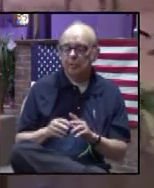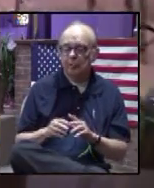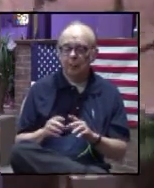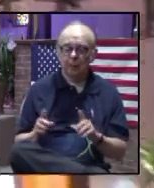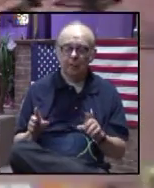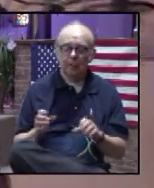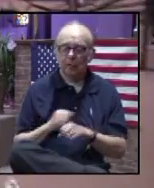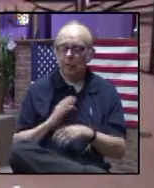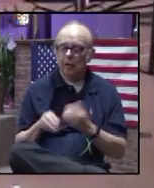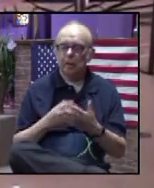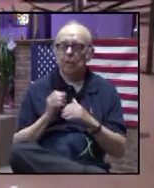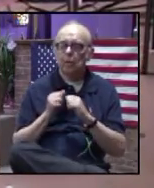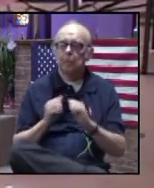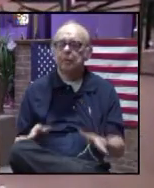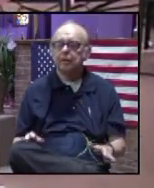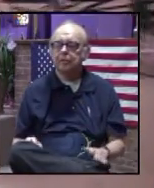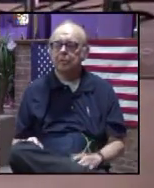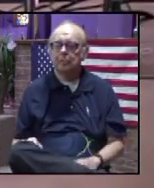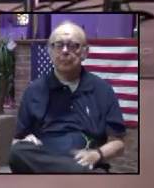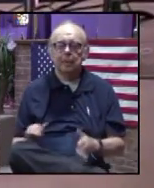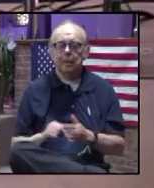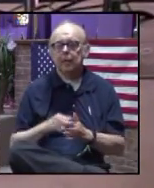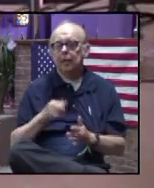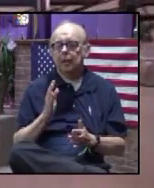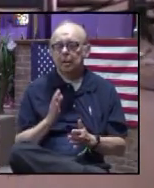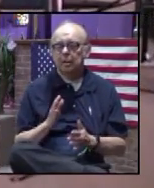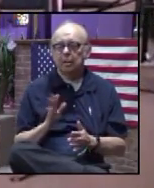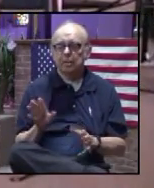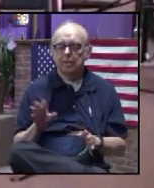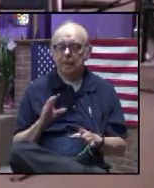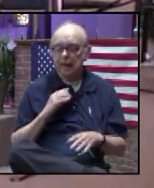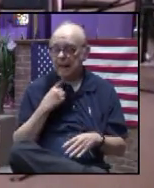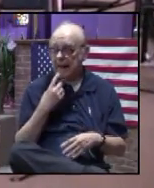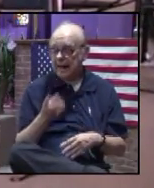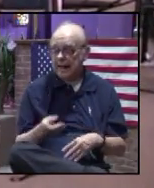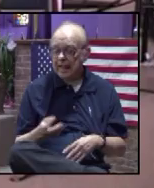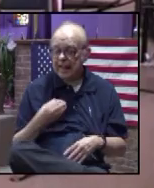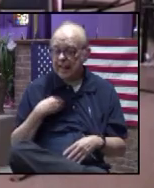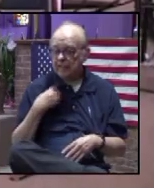get all of the blessings that God has got in store for us.